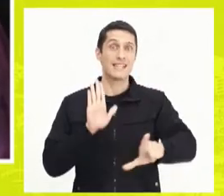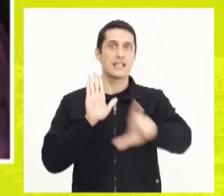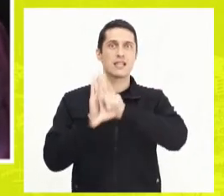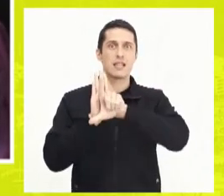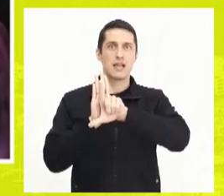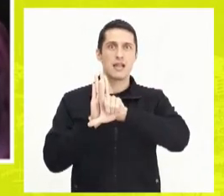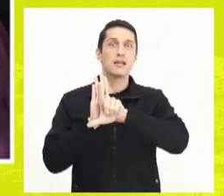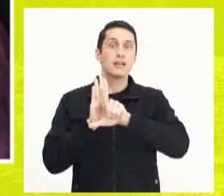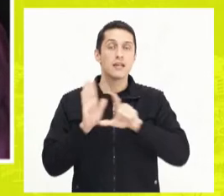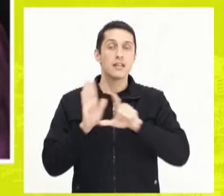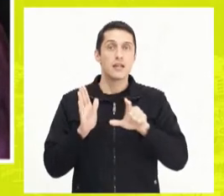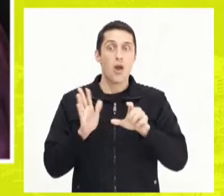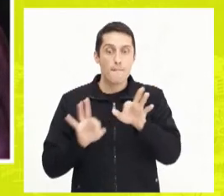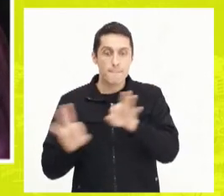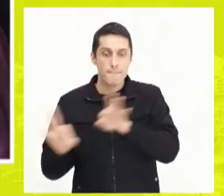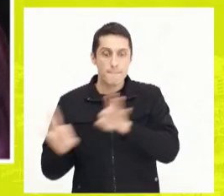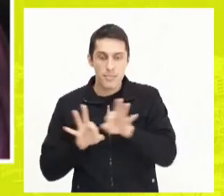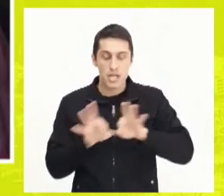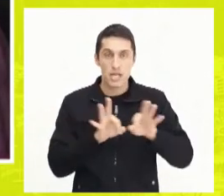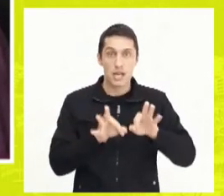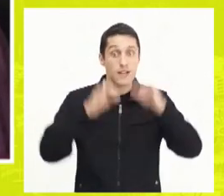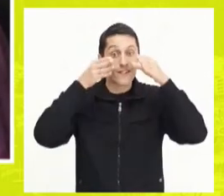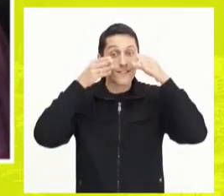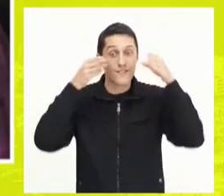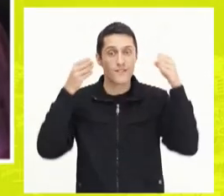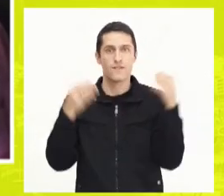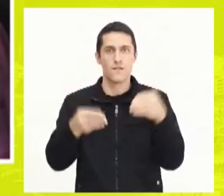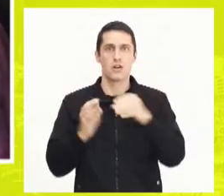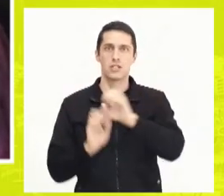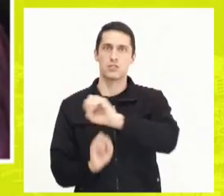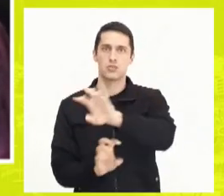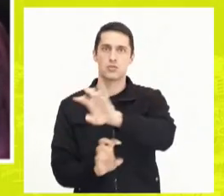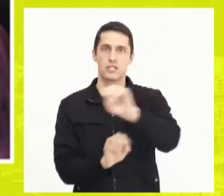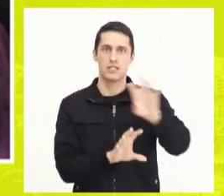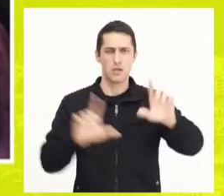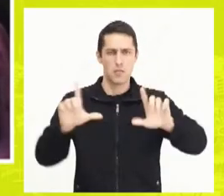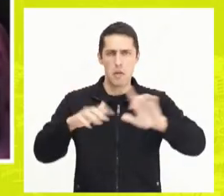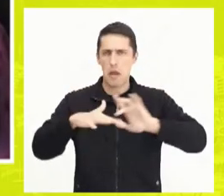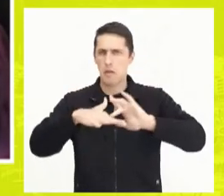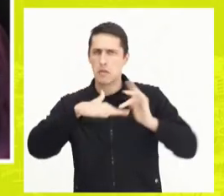a legislation or some specific